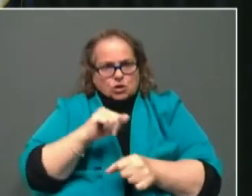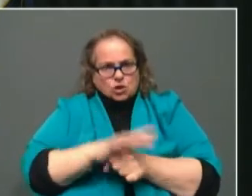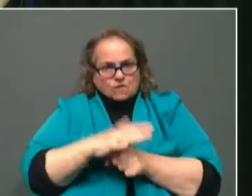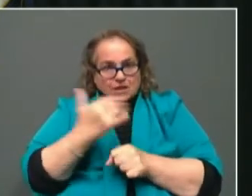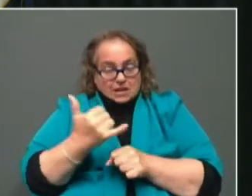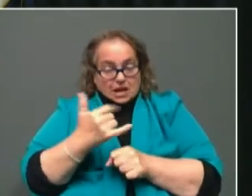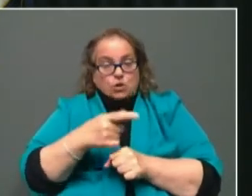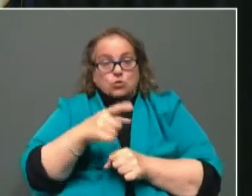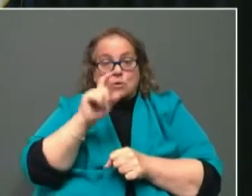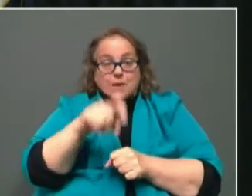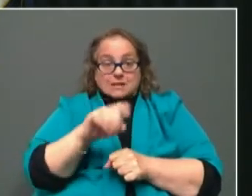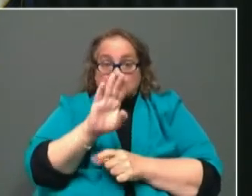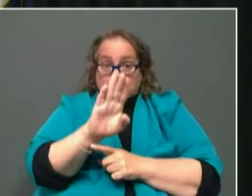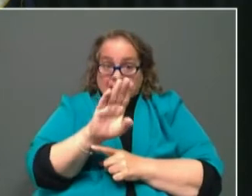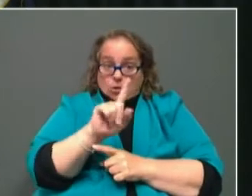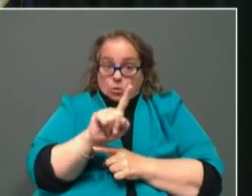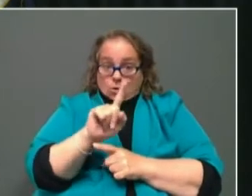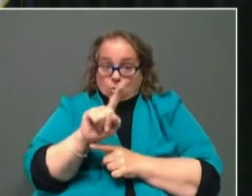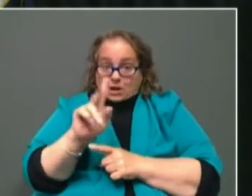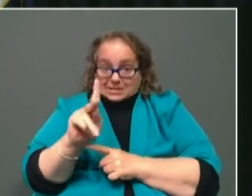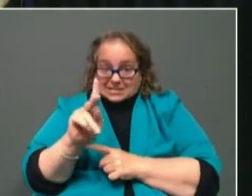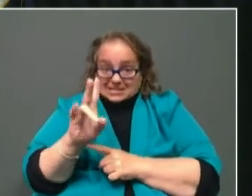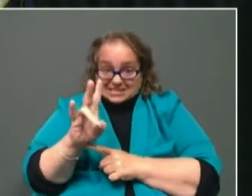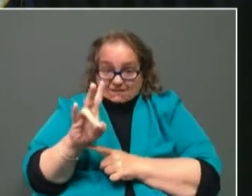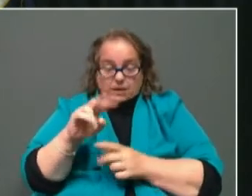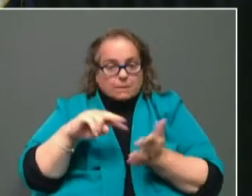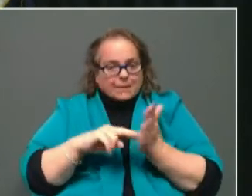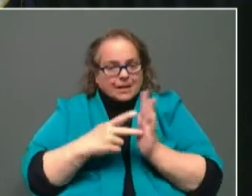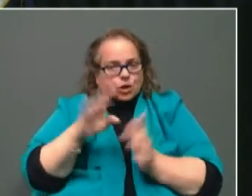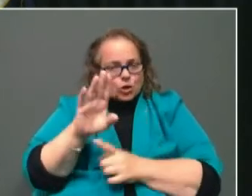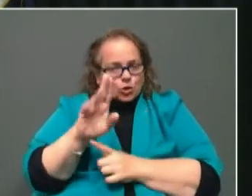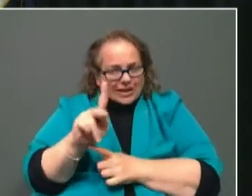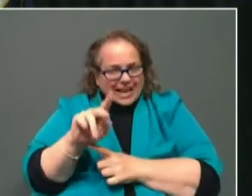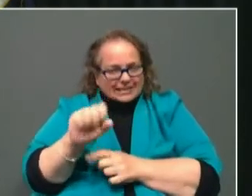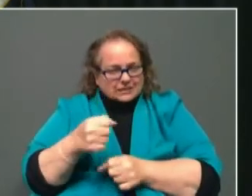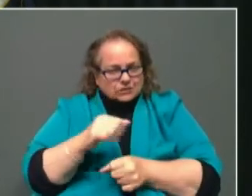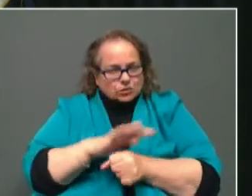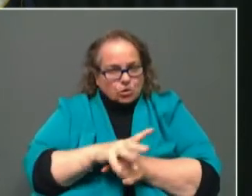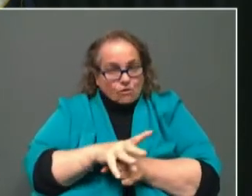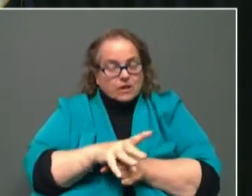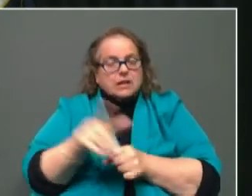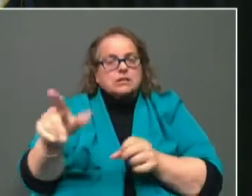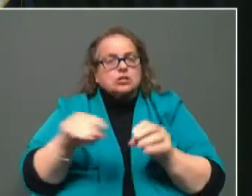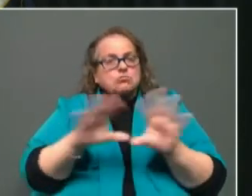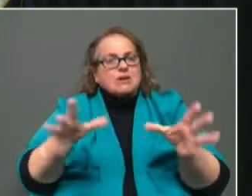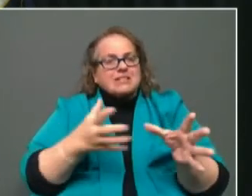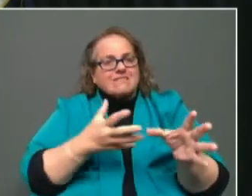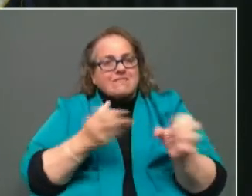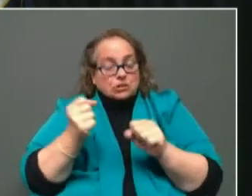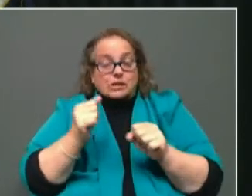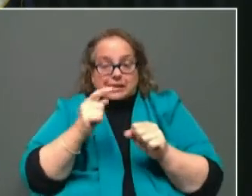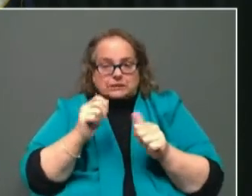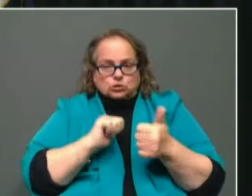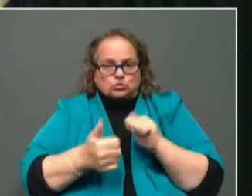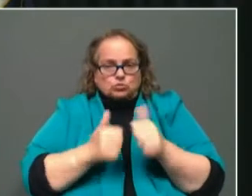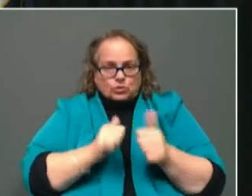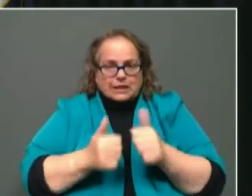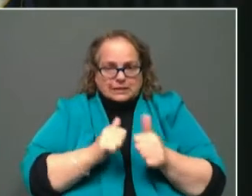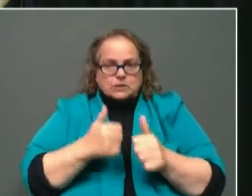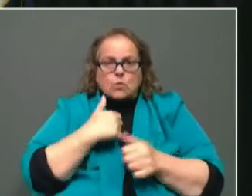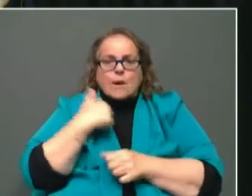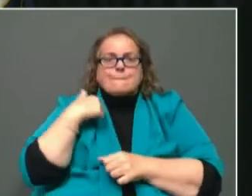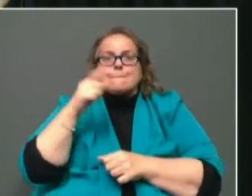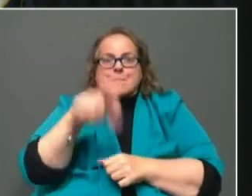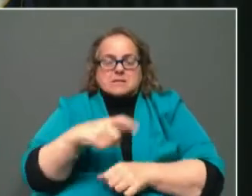the UK variant, becomes the dominant strain in Kentucky because it spreads faster. This is a race, and therefore we need people willing to